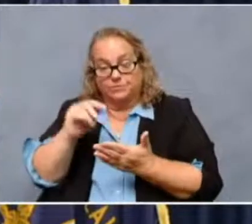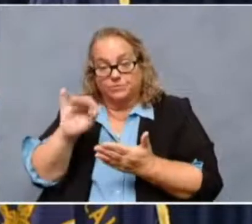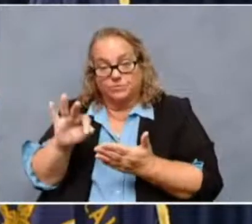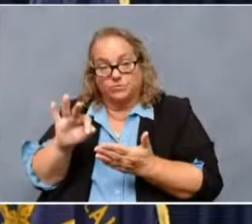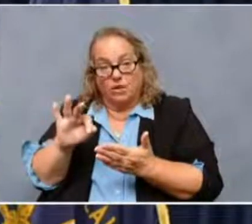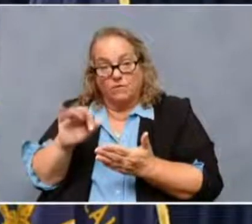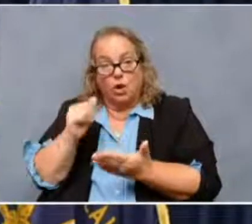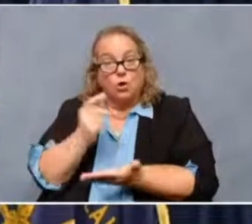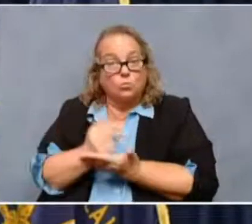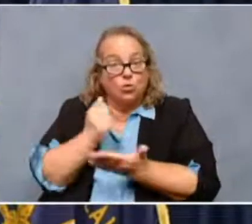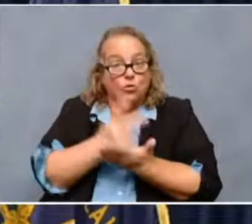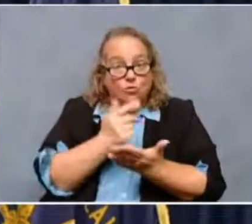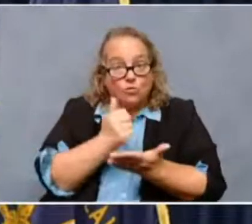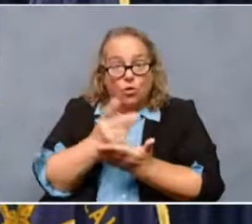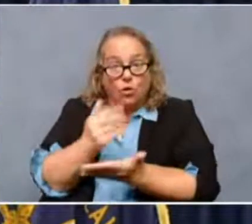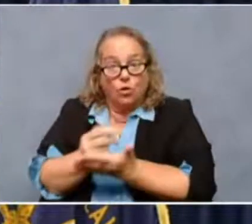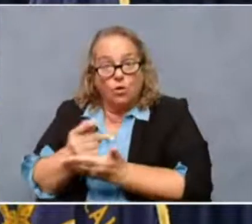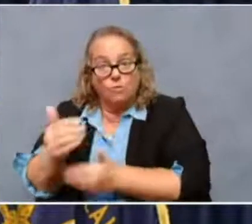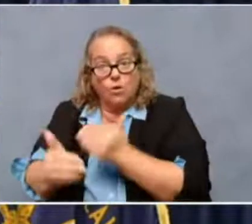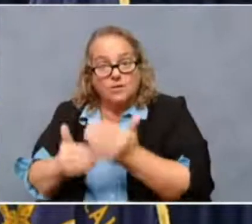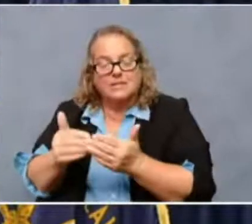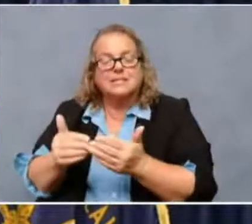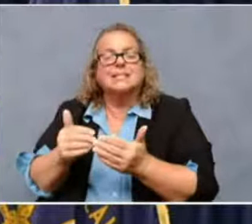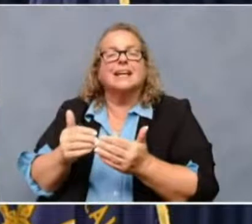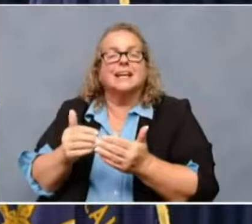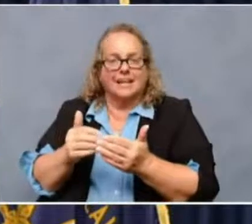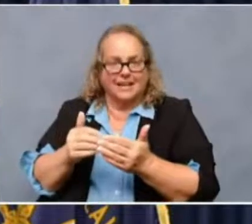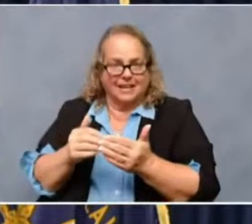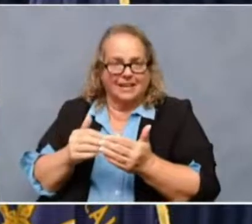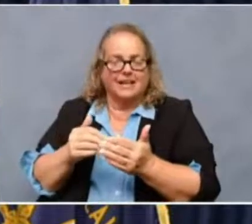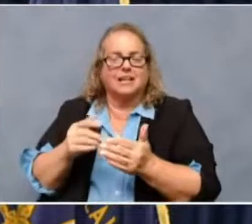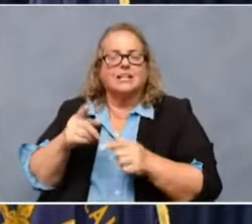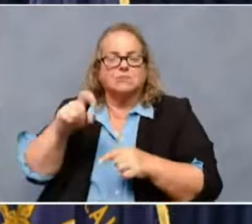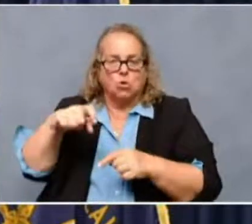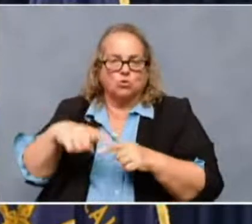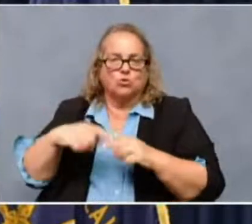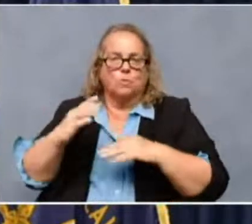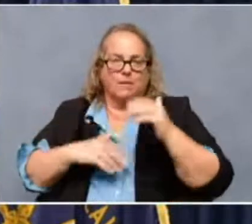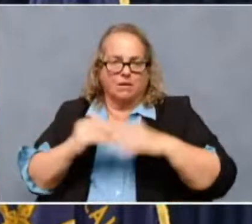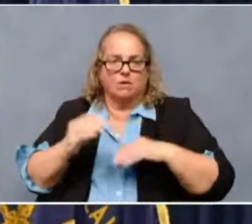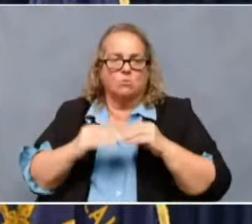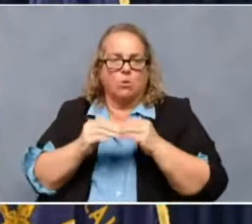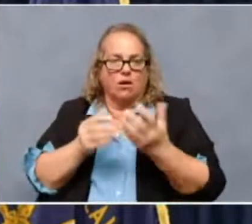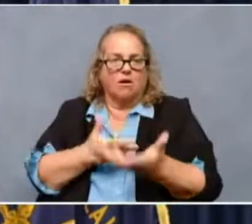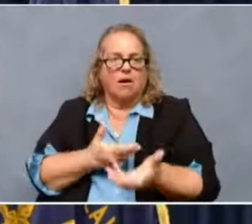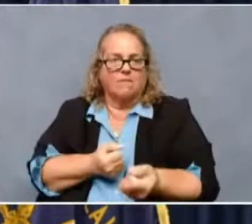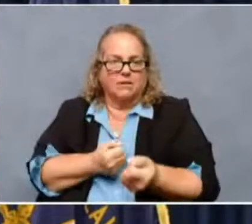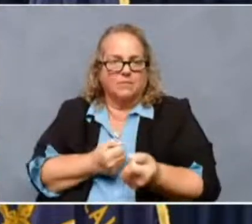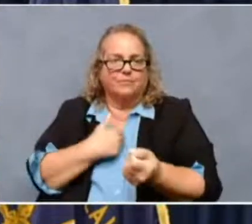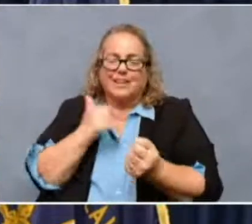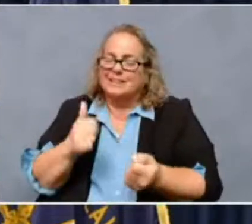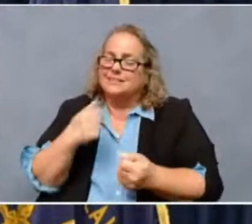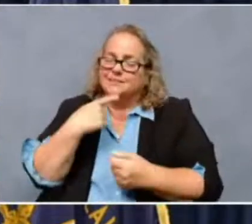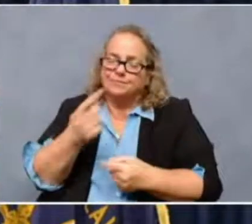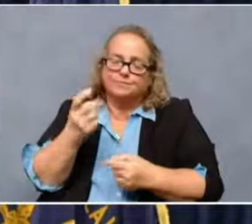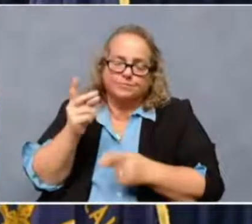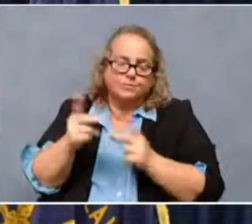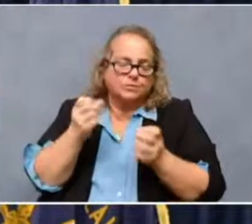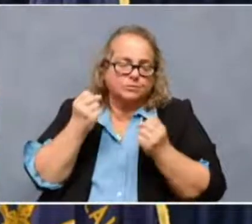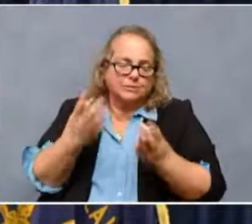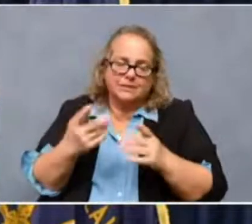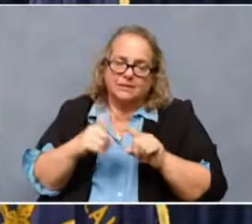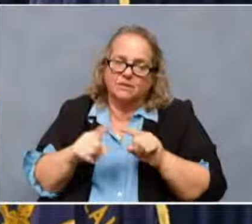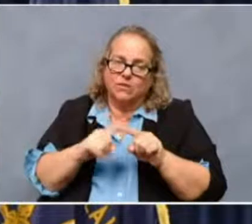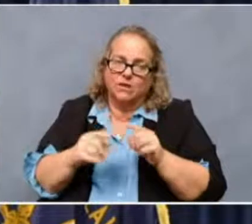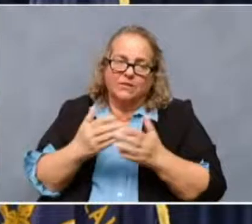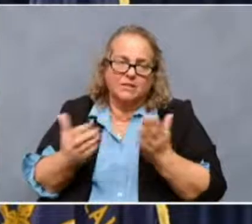approval process, it's meant to build confidence. I could tell people a lot of different things, but I will tell